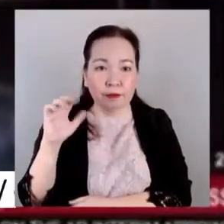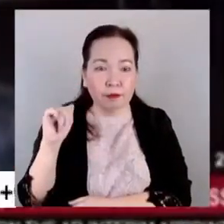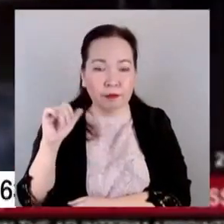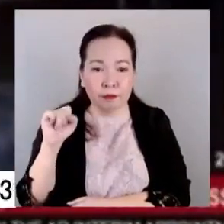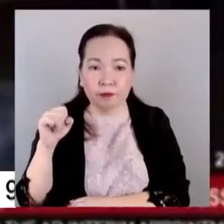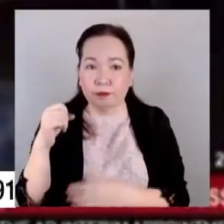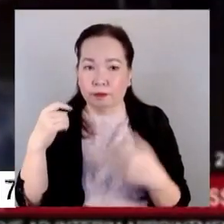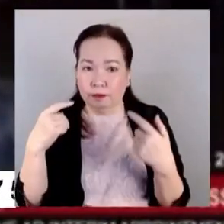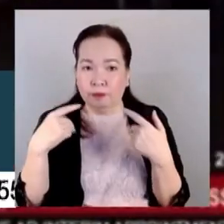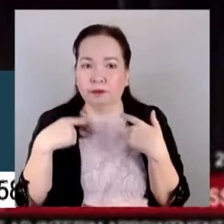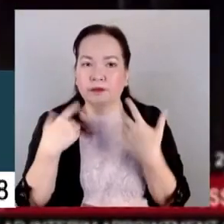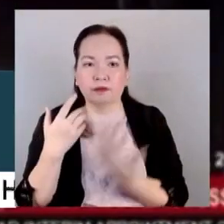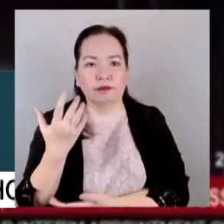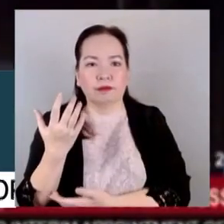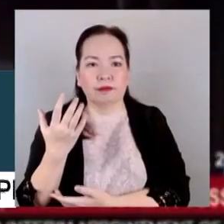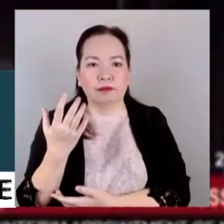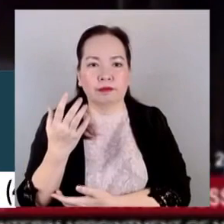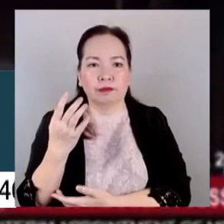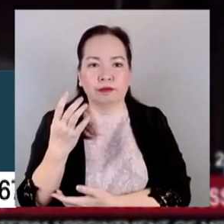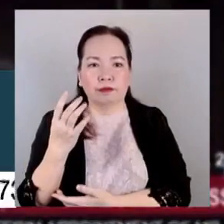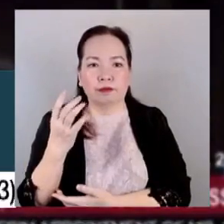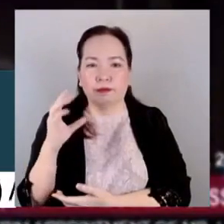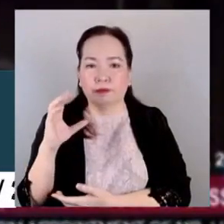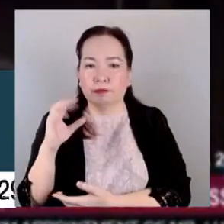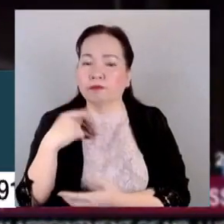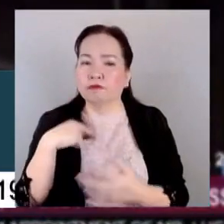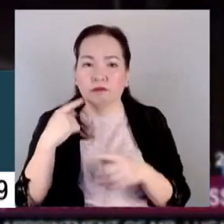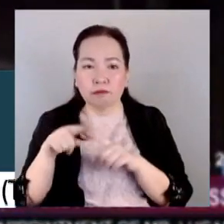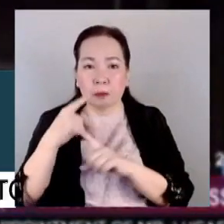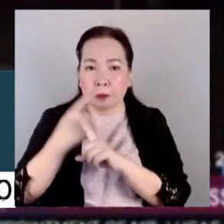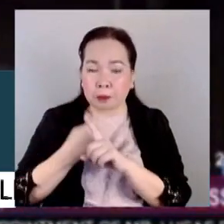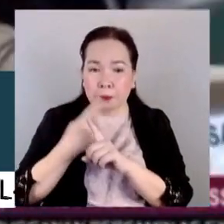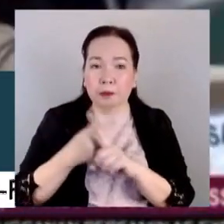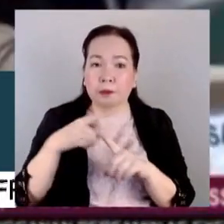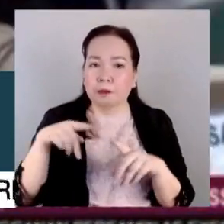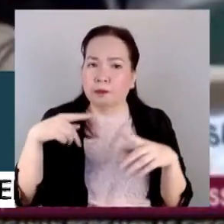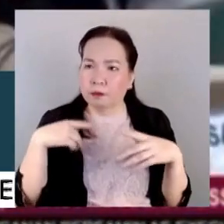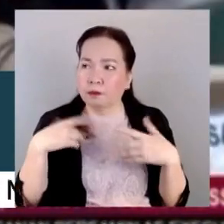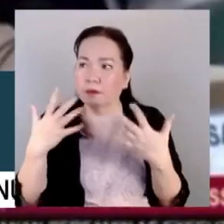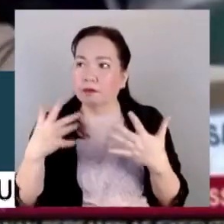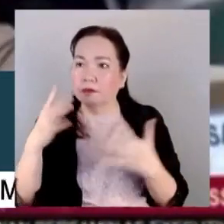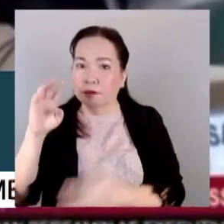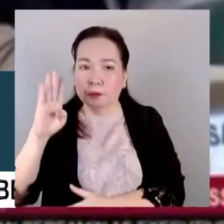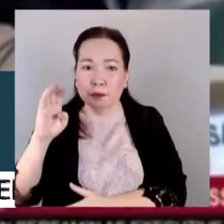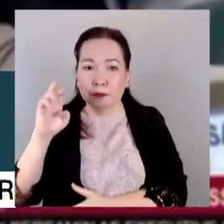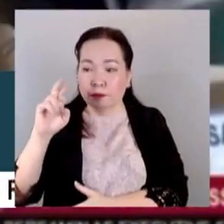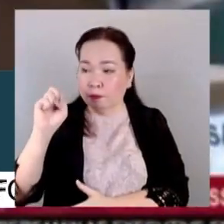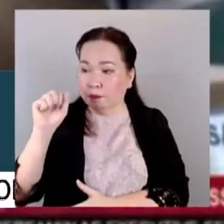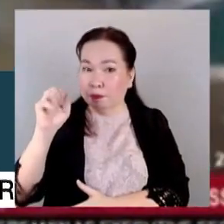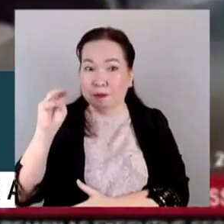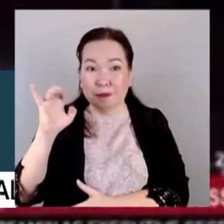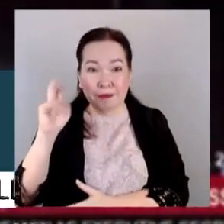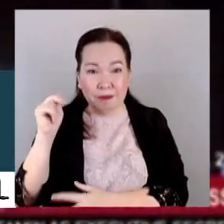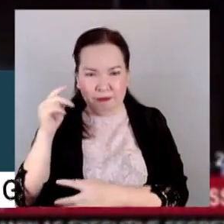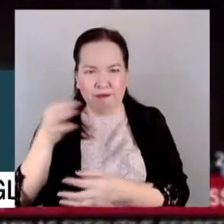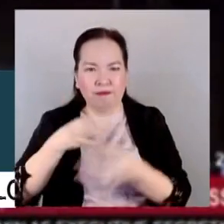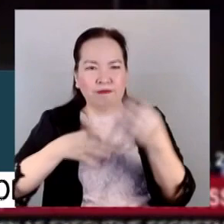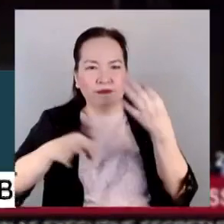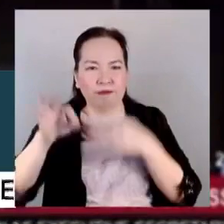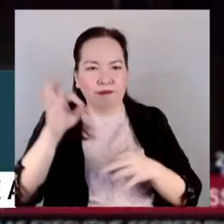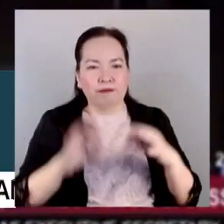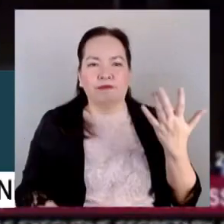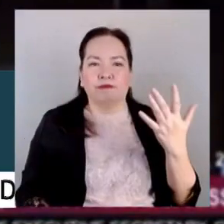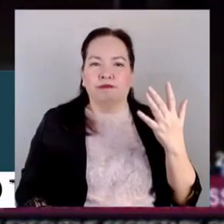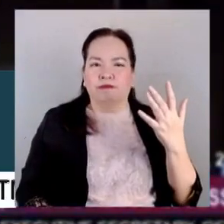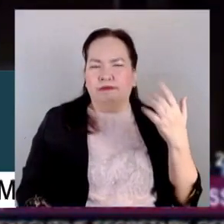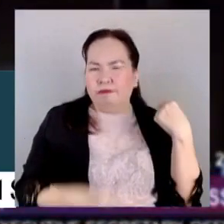on Appointments. The development comes over a month since Bersamin was announced as the replacement of President Marcos's longtime aide,